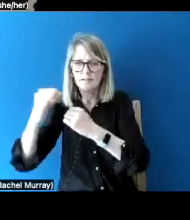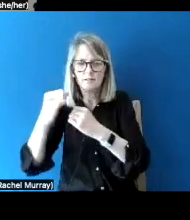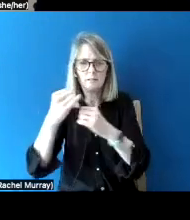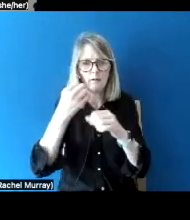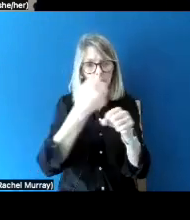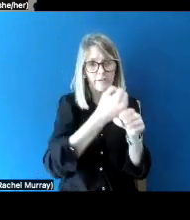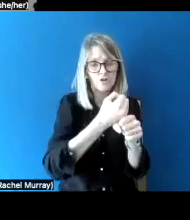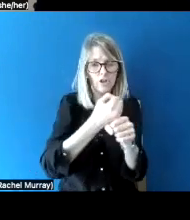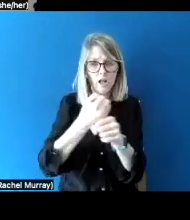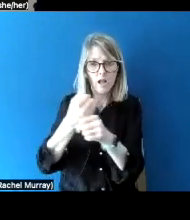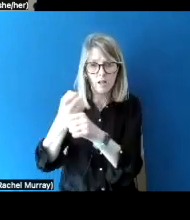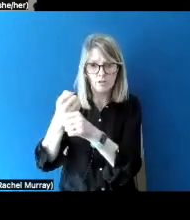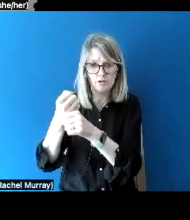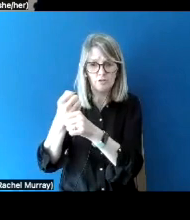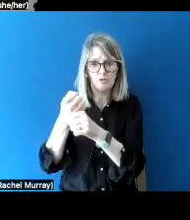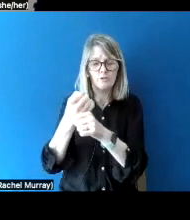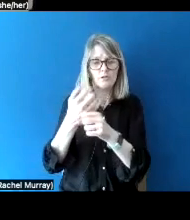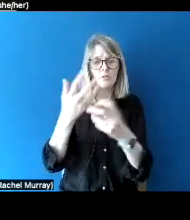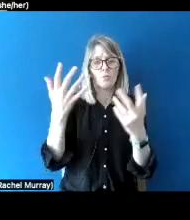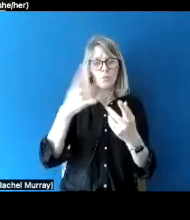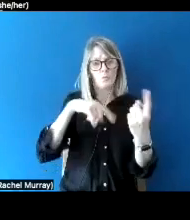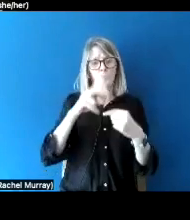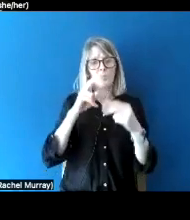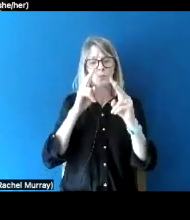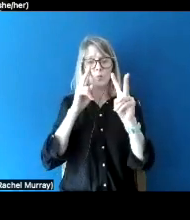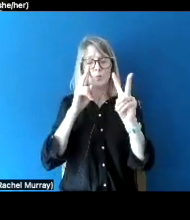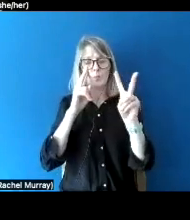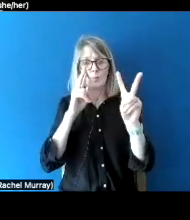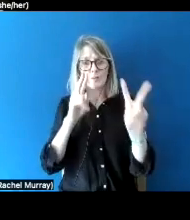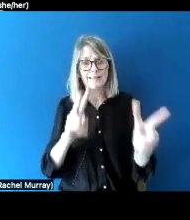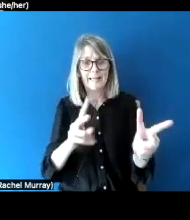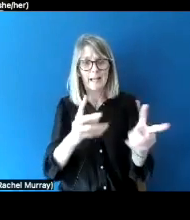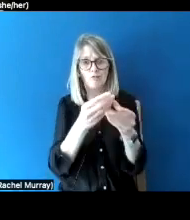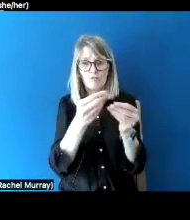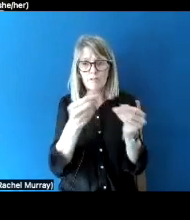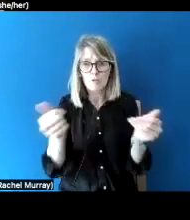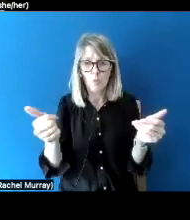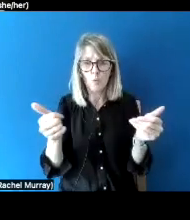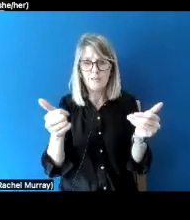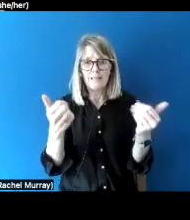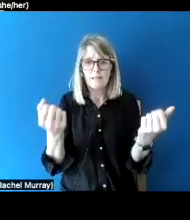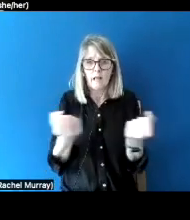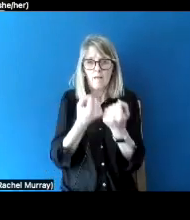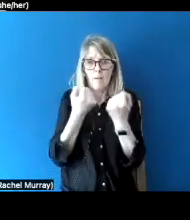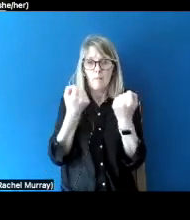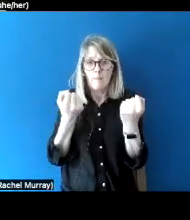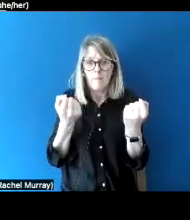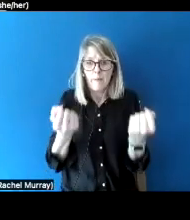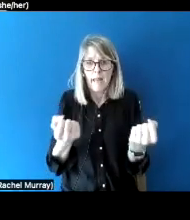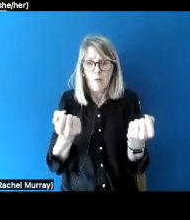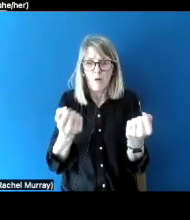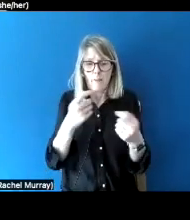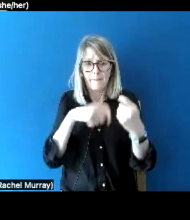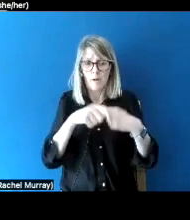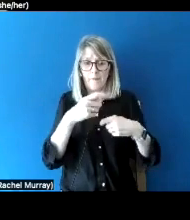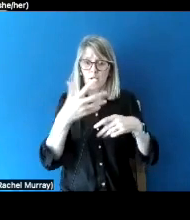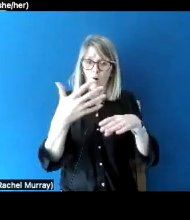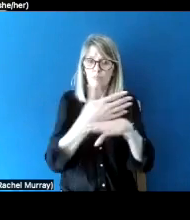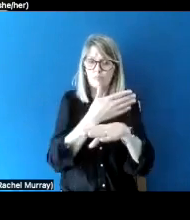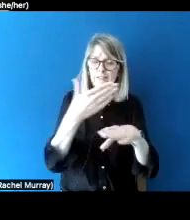where we see the resources of power being operational in different